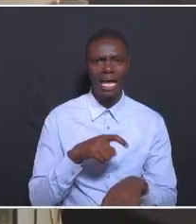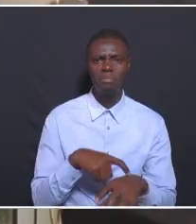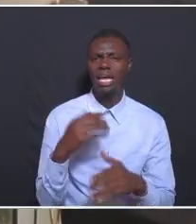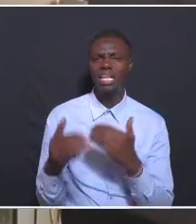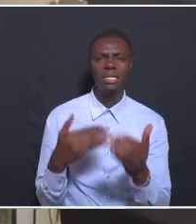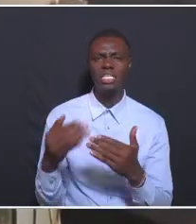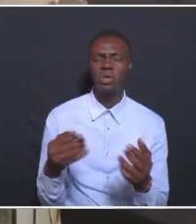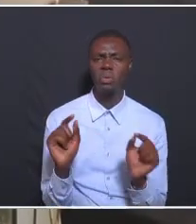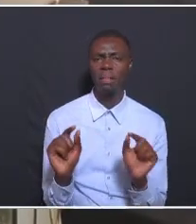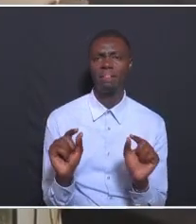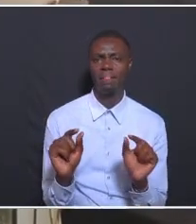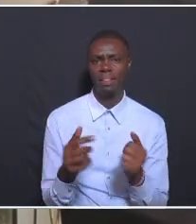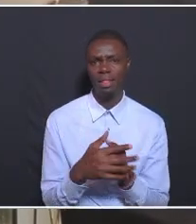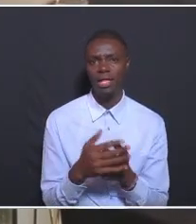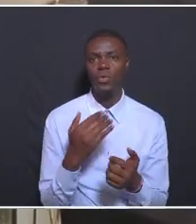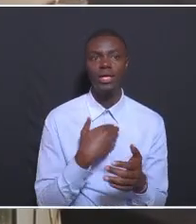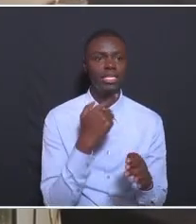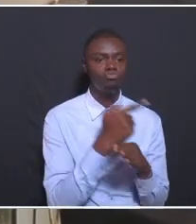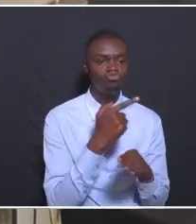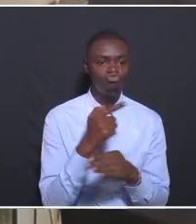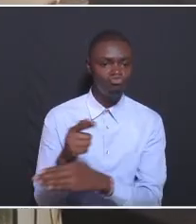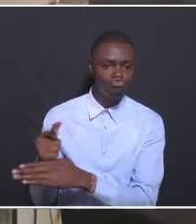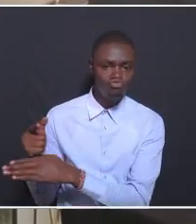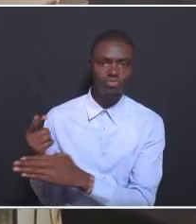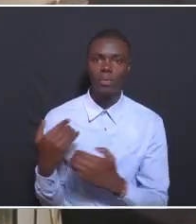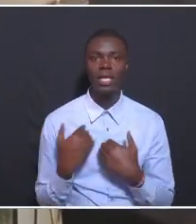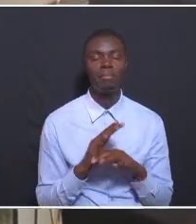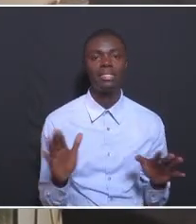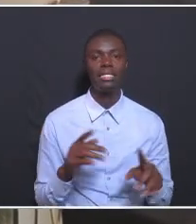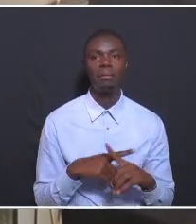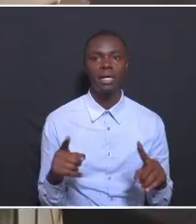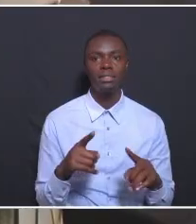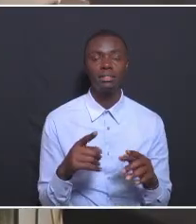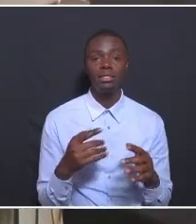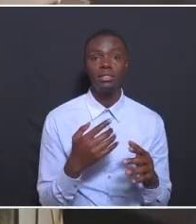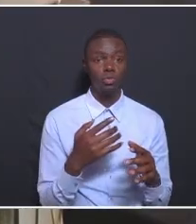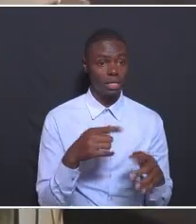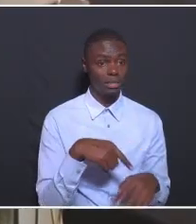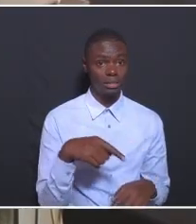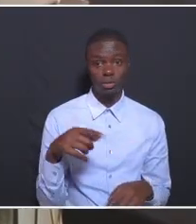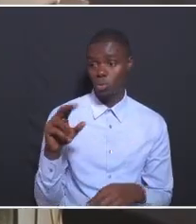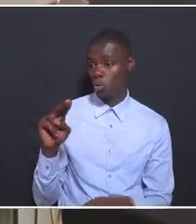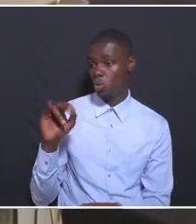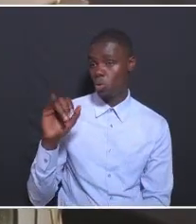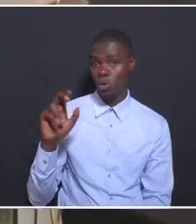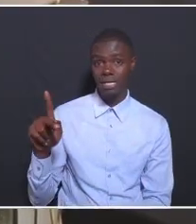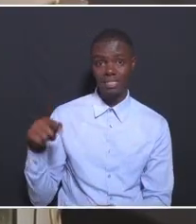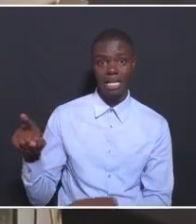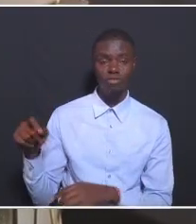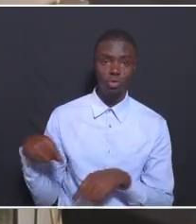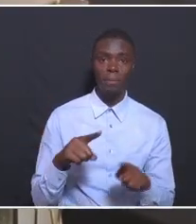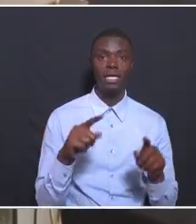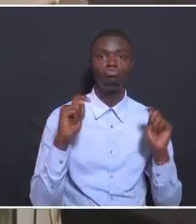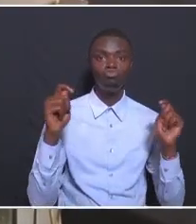material. We just had footage because Nick had already shot some things on the streets. And then James